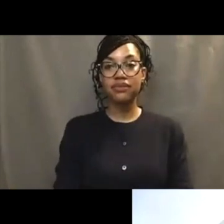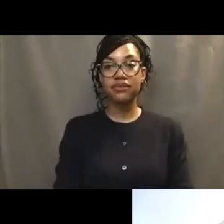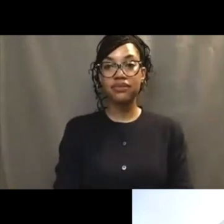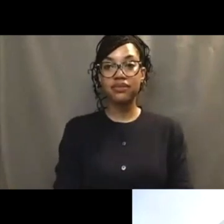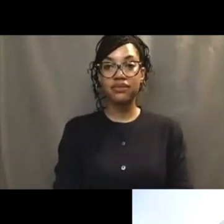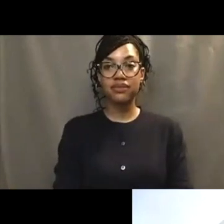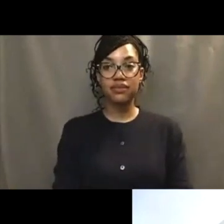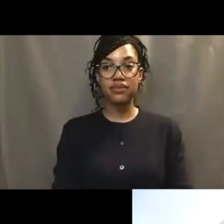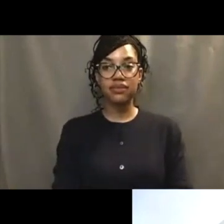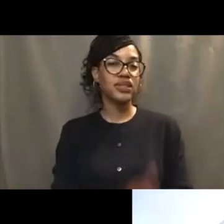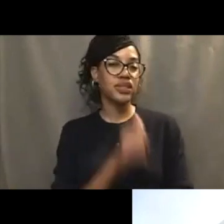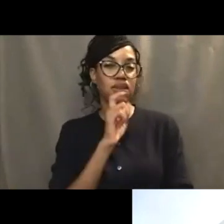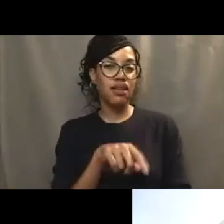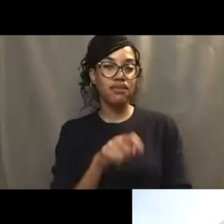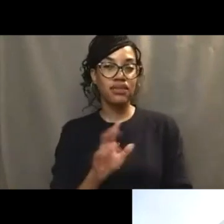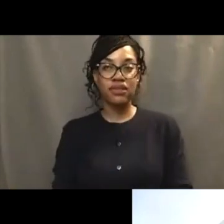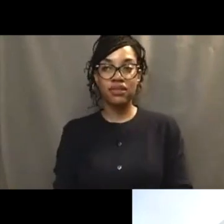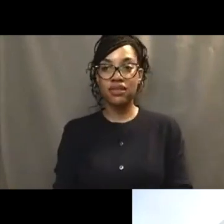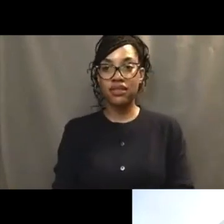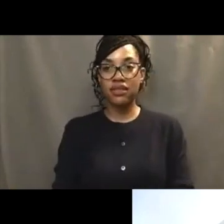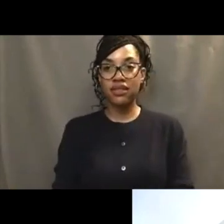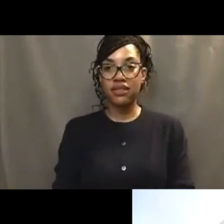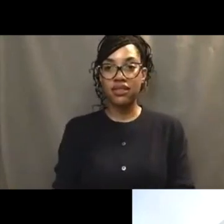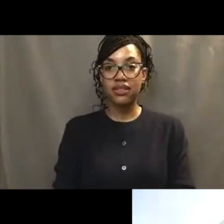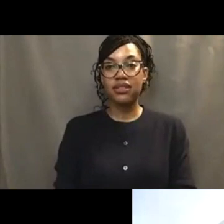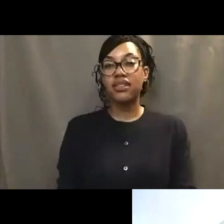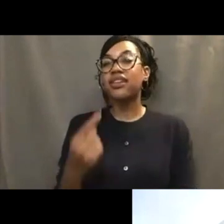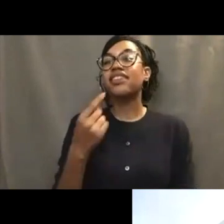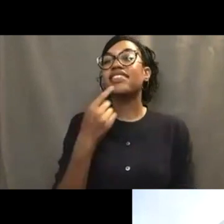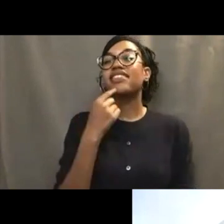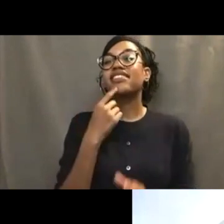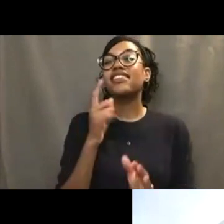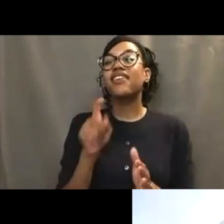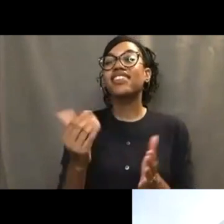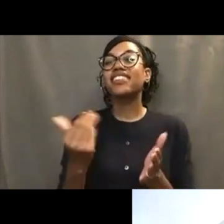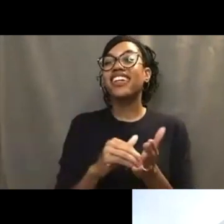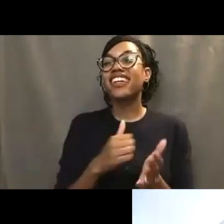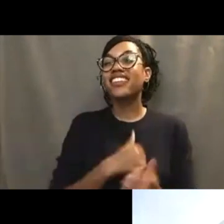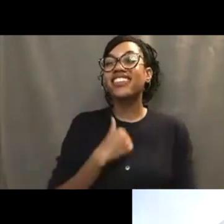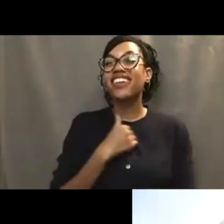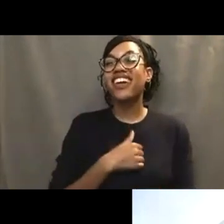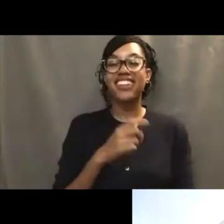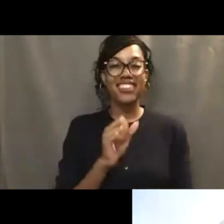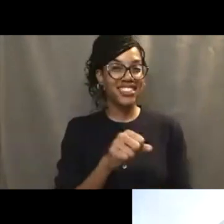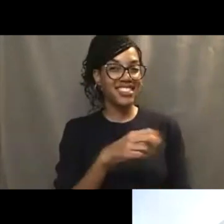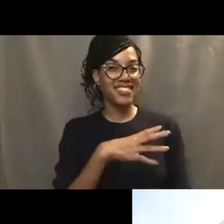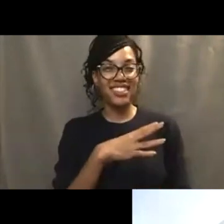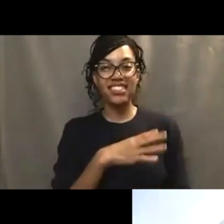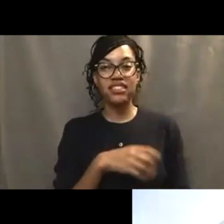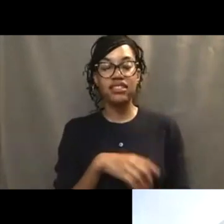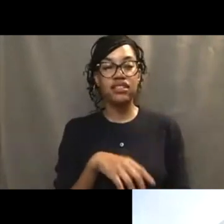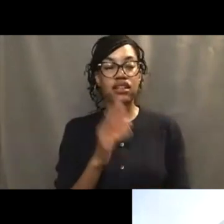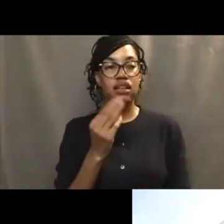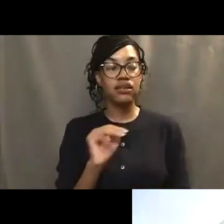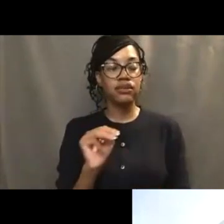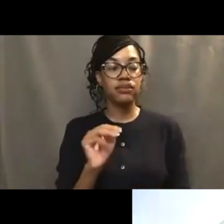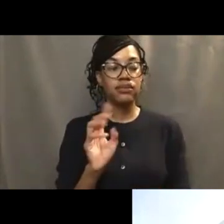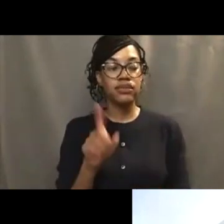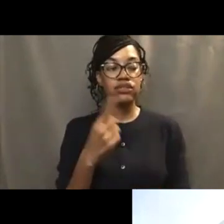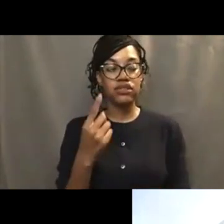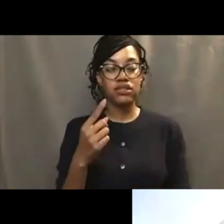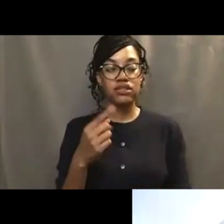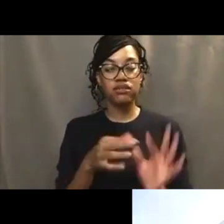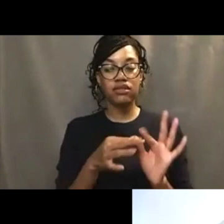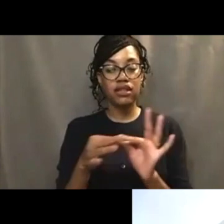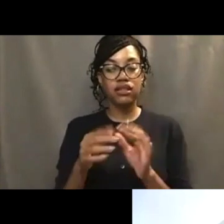You don't have to, but if you would have to repeat it. I'm sorry. That's okay. This is just about like the